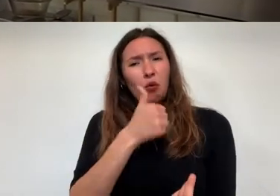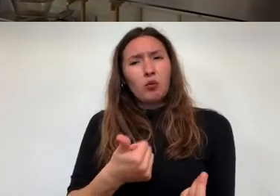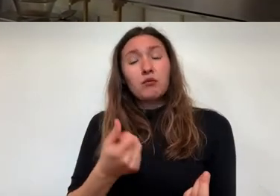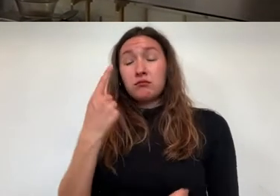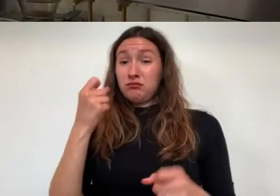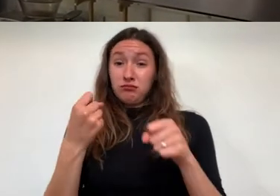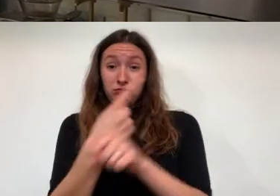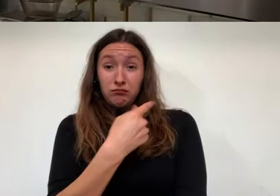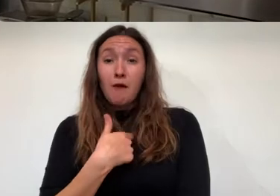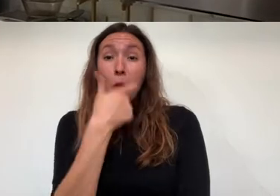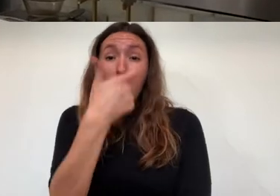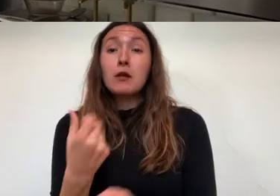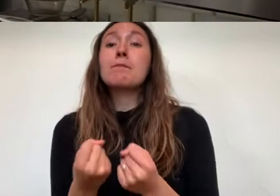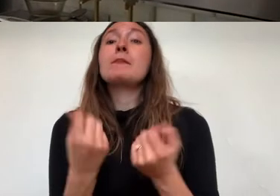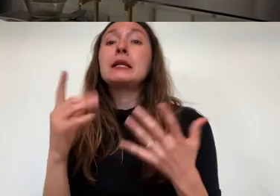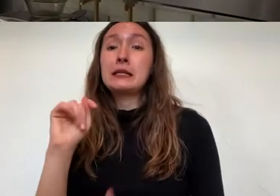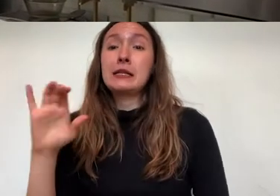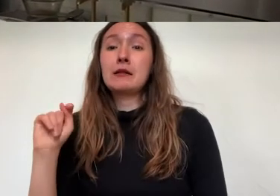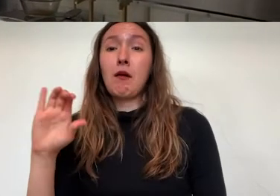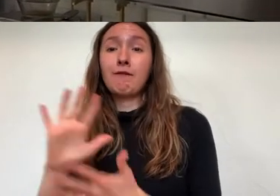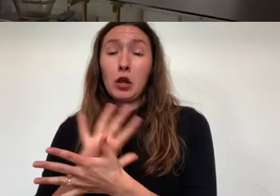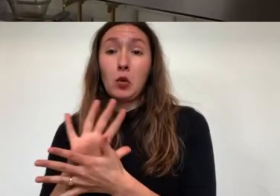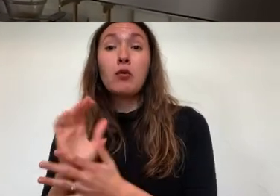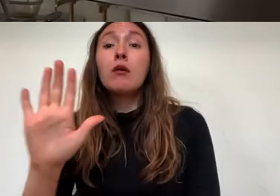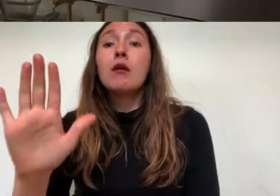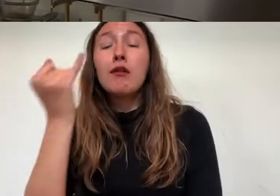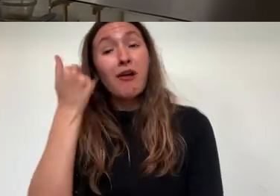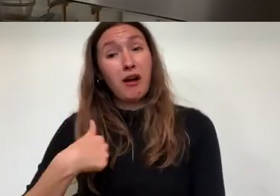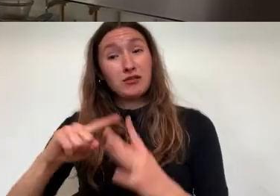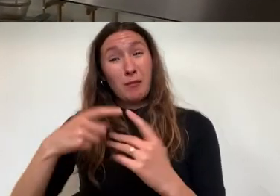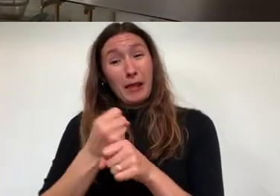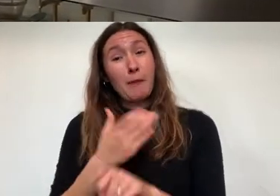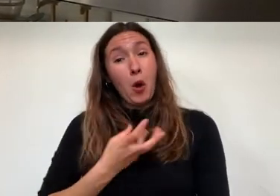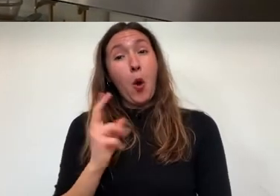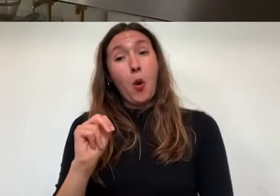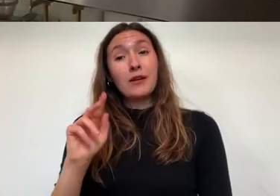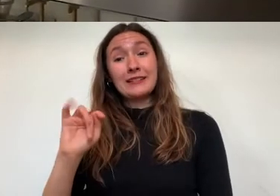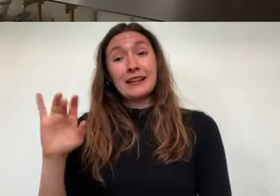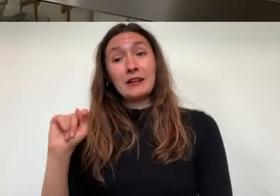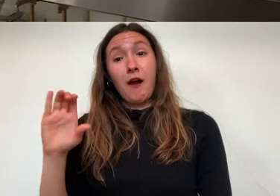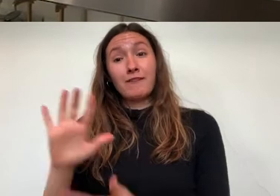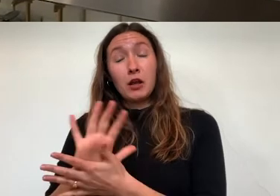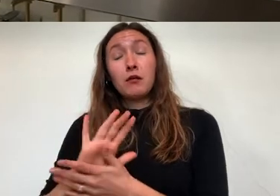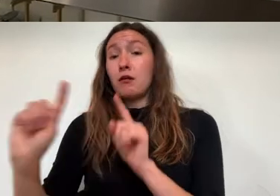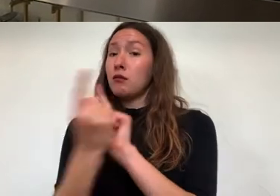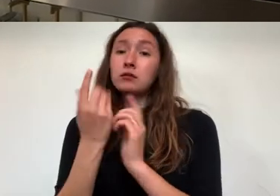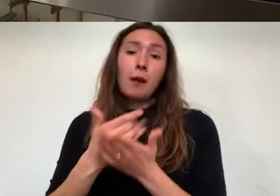spent a ridiculous amount of time watching TikTok videos. If I start making them, y'all send help,